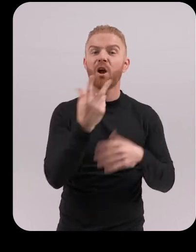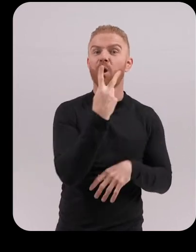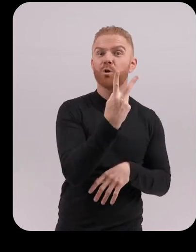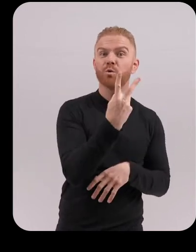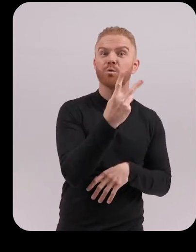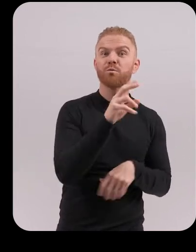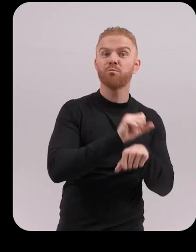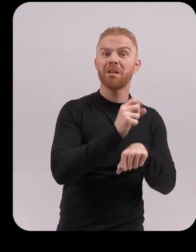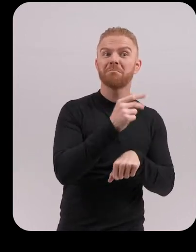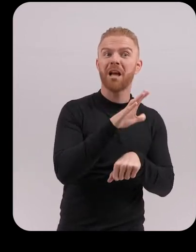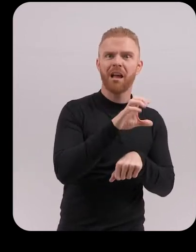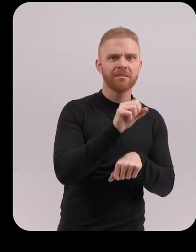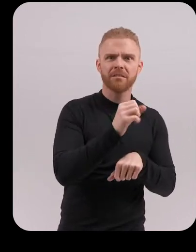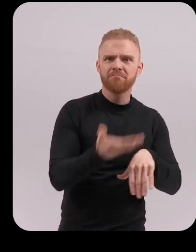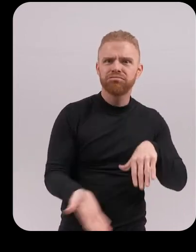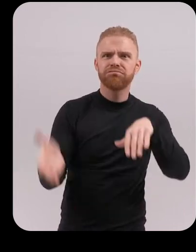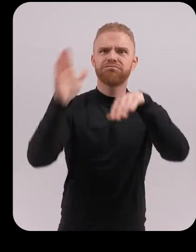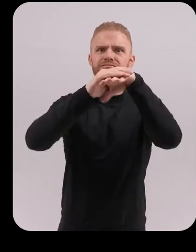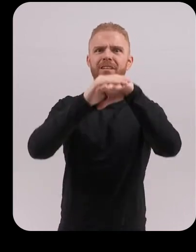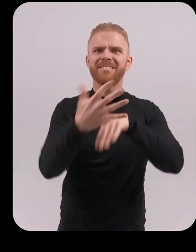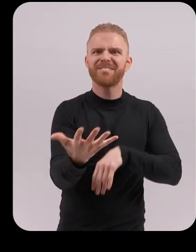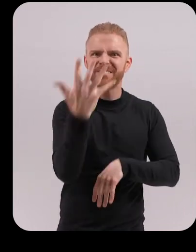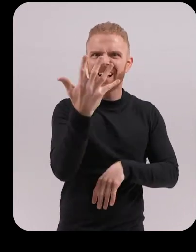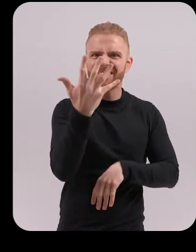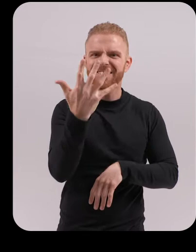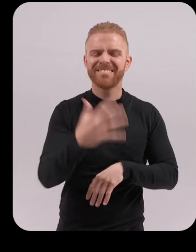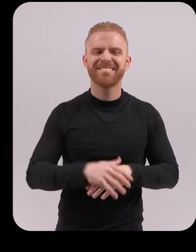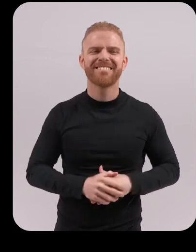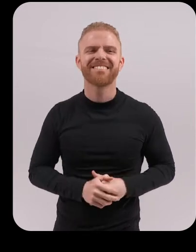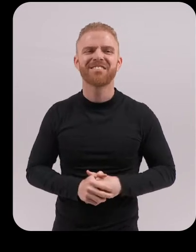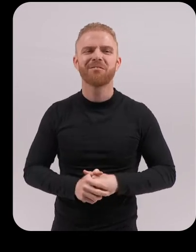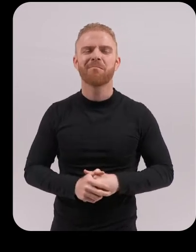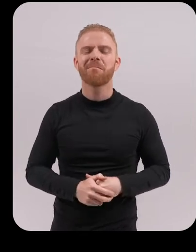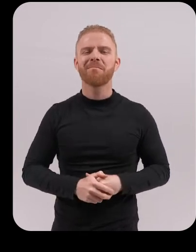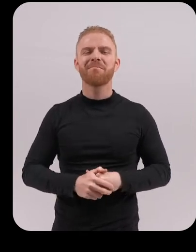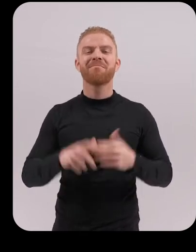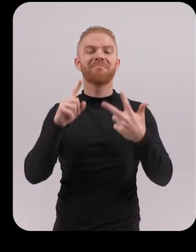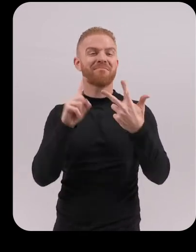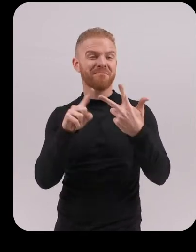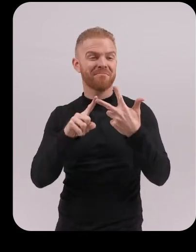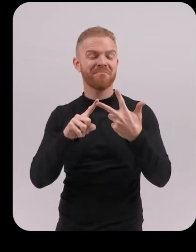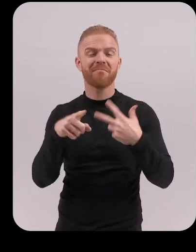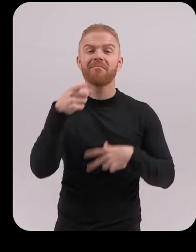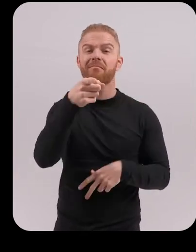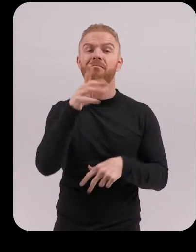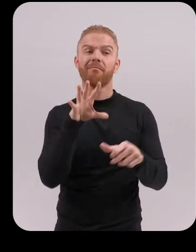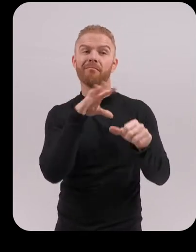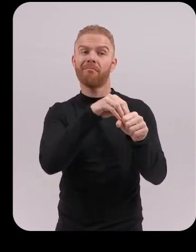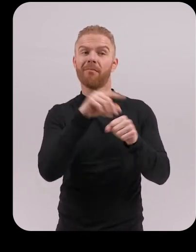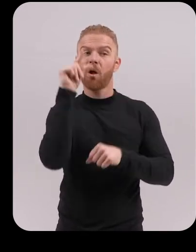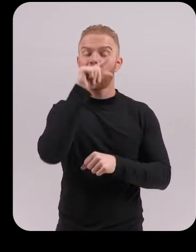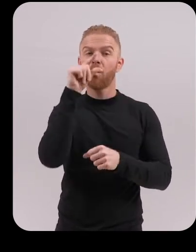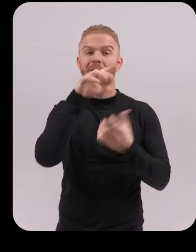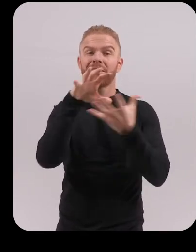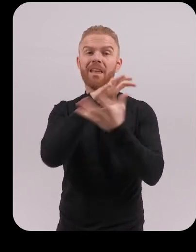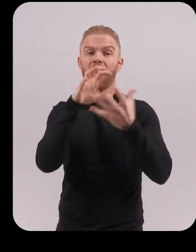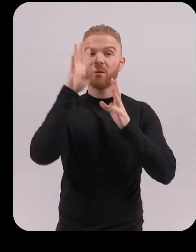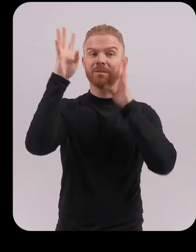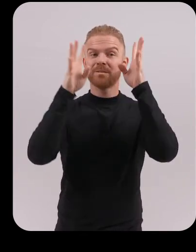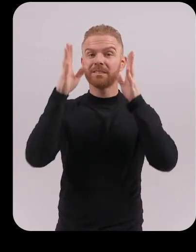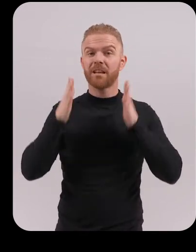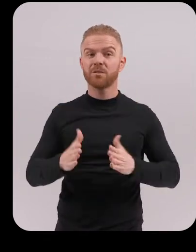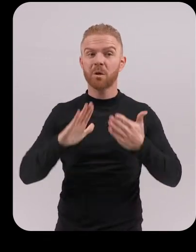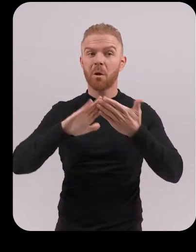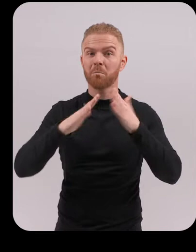from 2 workstations up to 5. And third, if you're in the Google Cloud